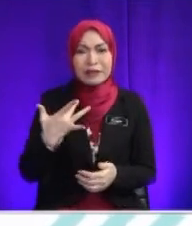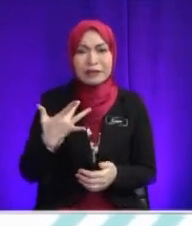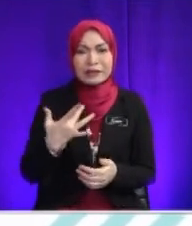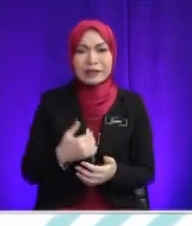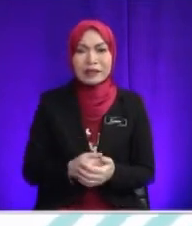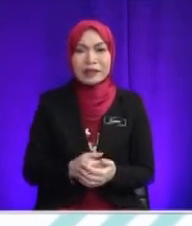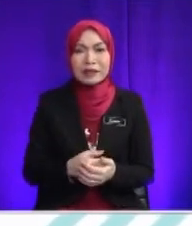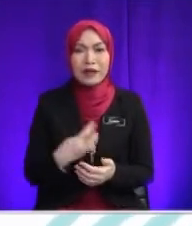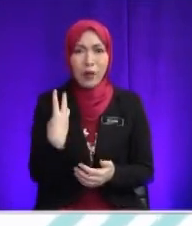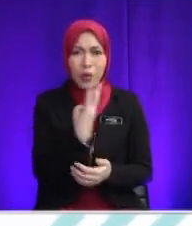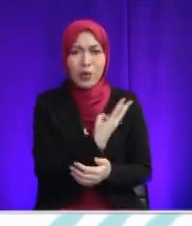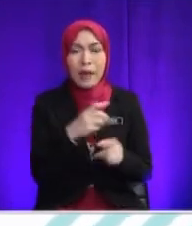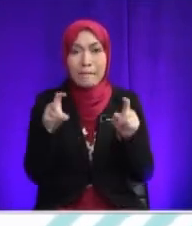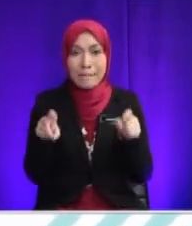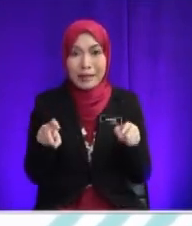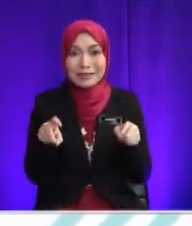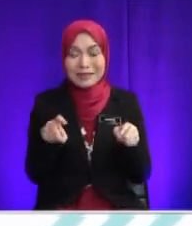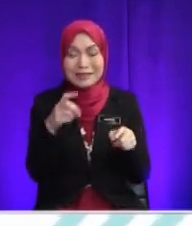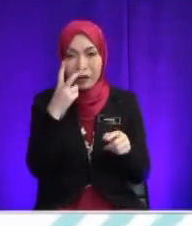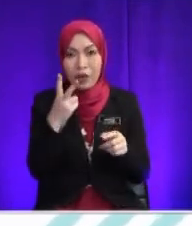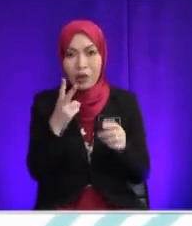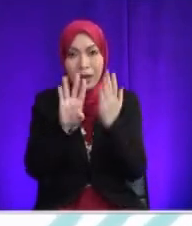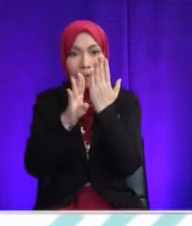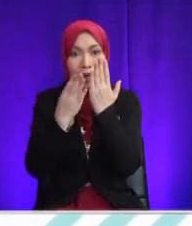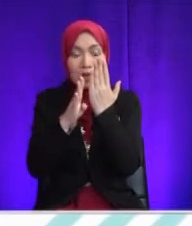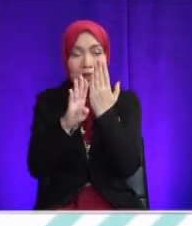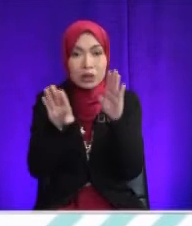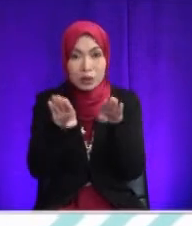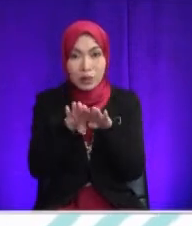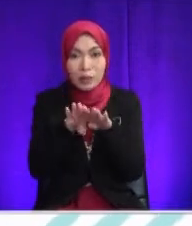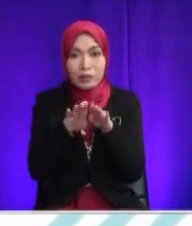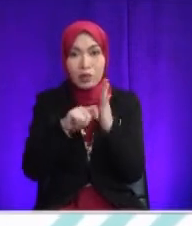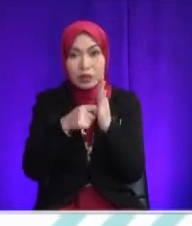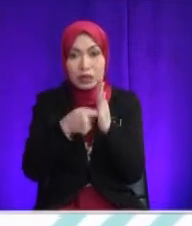windows locked just in case until we hear they've caught him. Definitely.